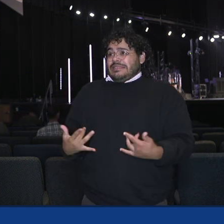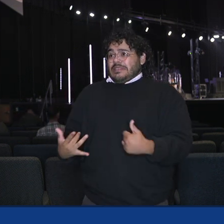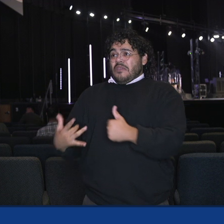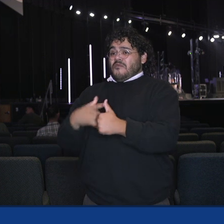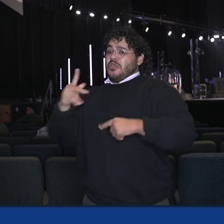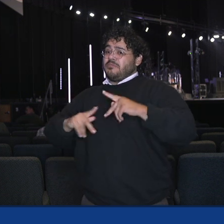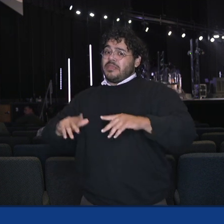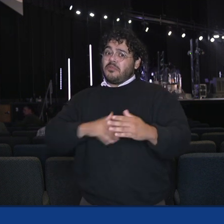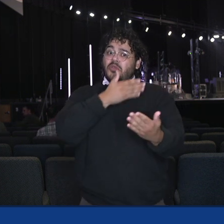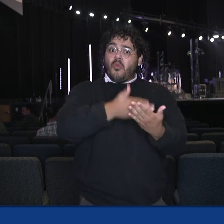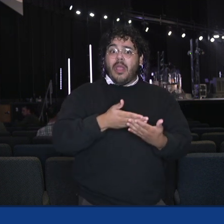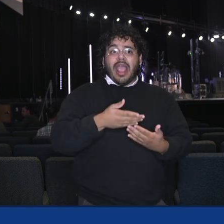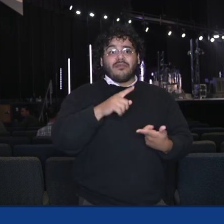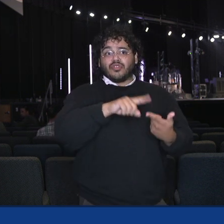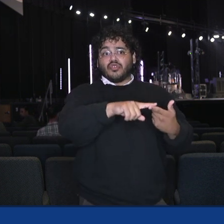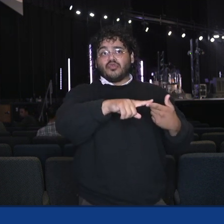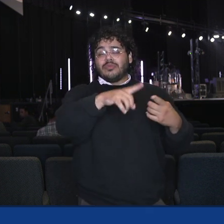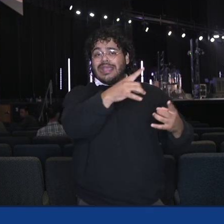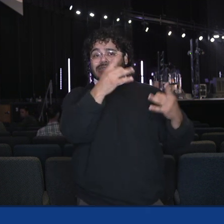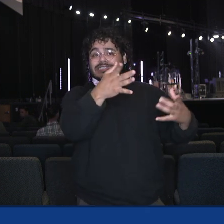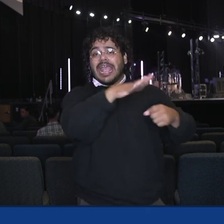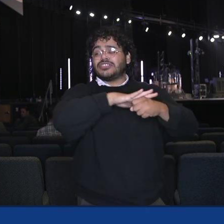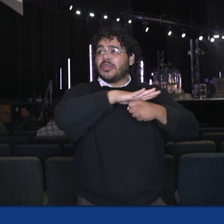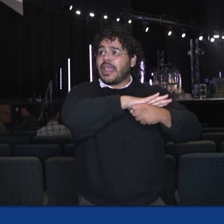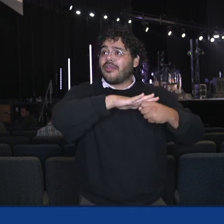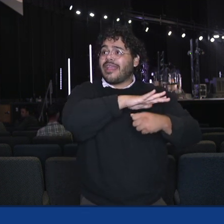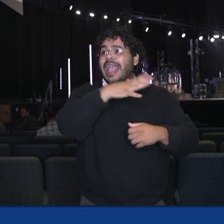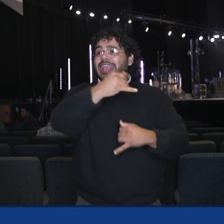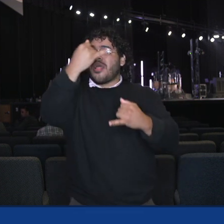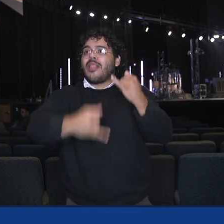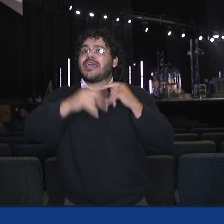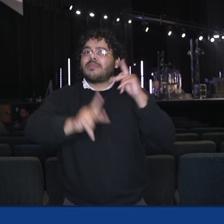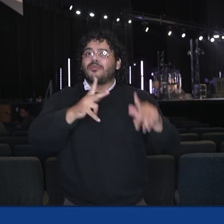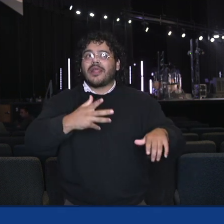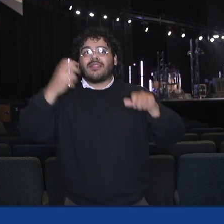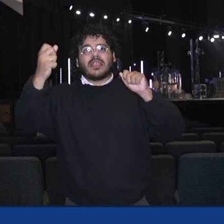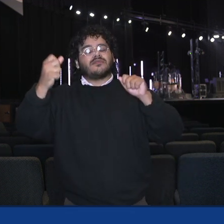the last to leave. It's praise God indeed.